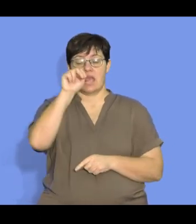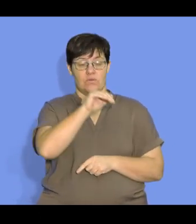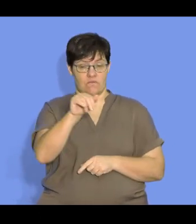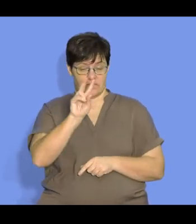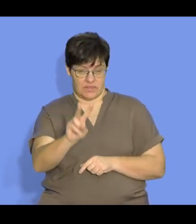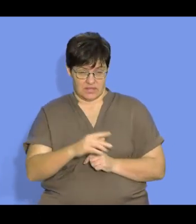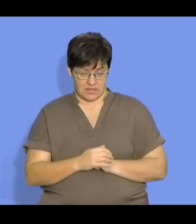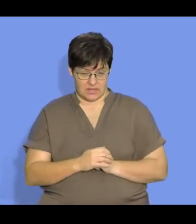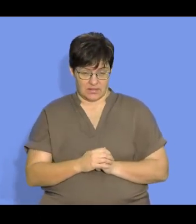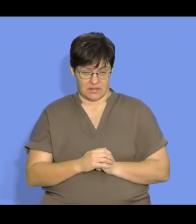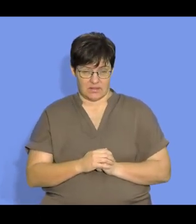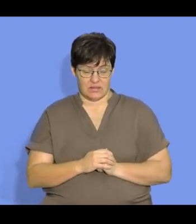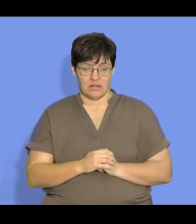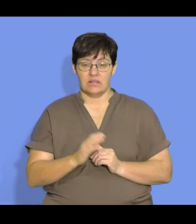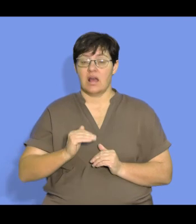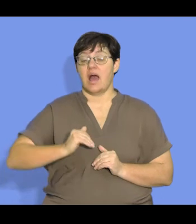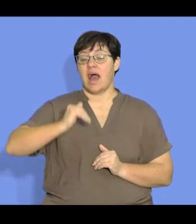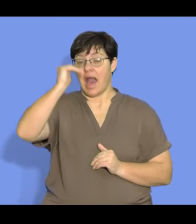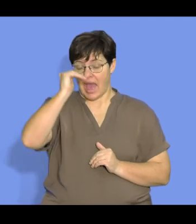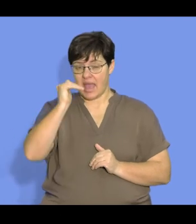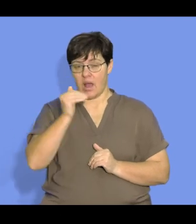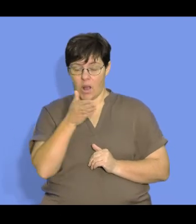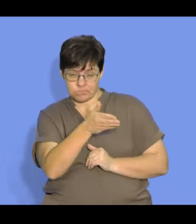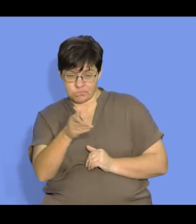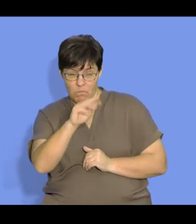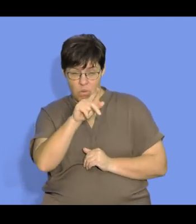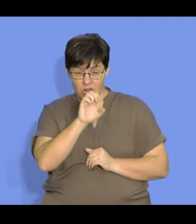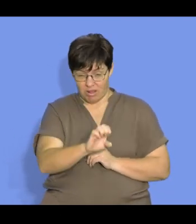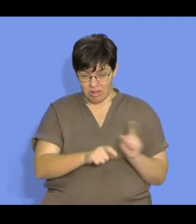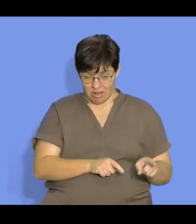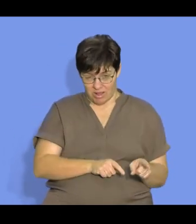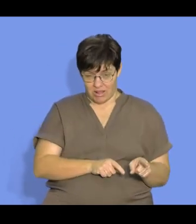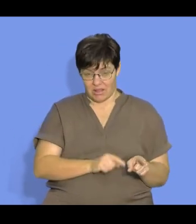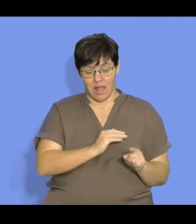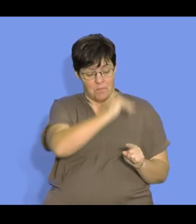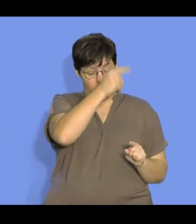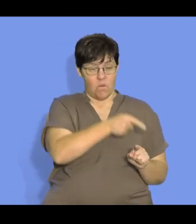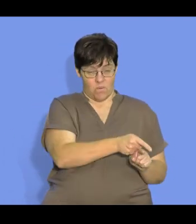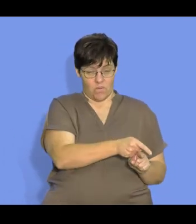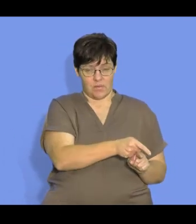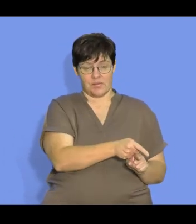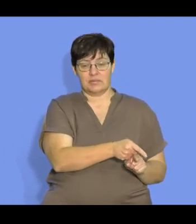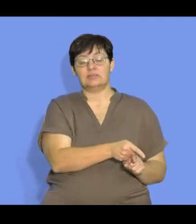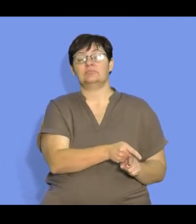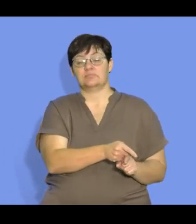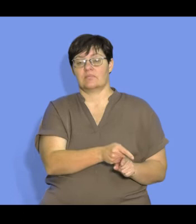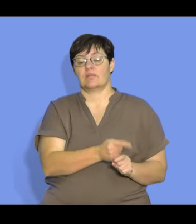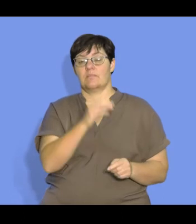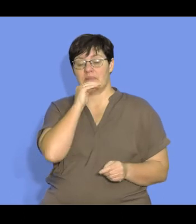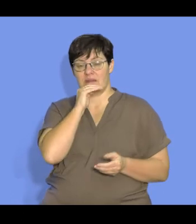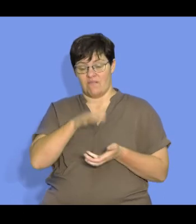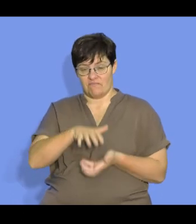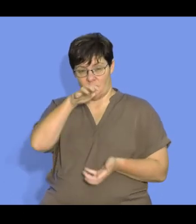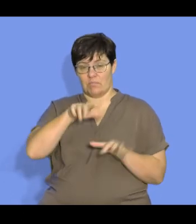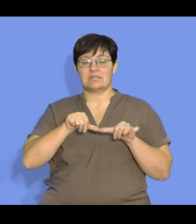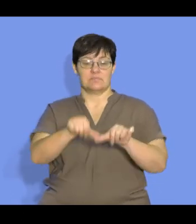have a higher concentration, so we have the number of moles are more if our volume remain